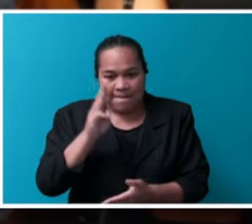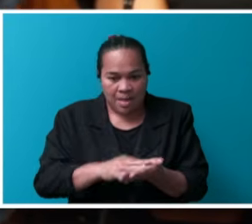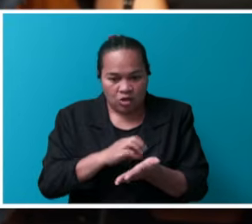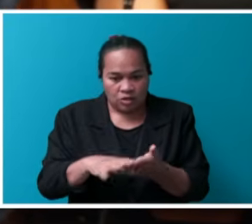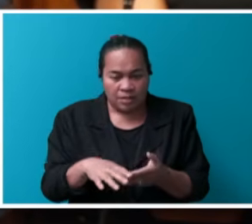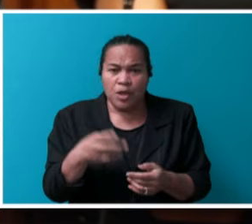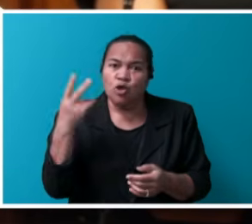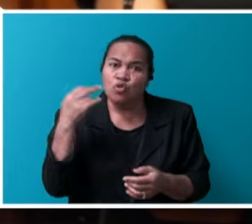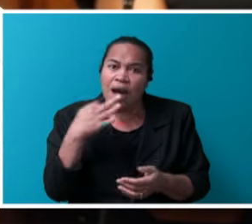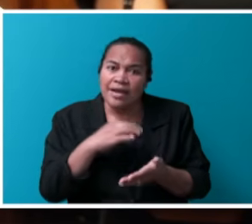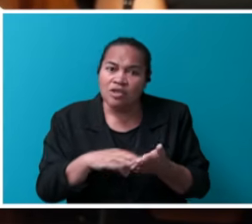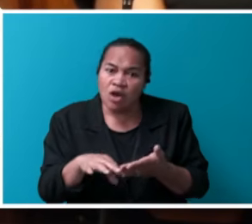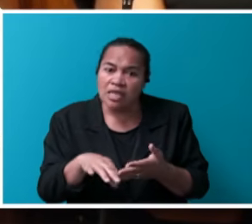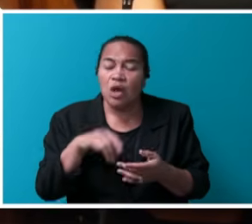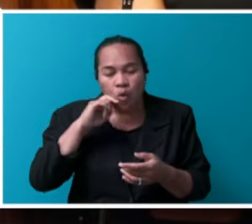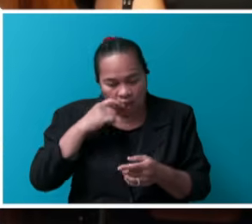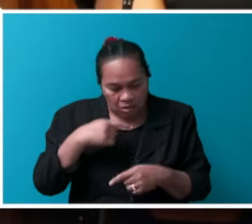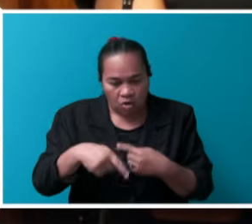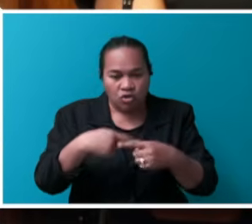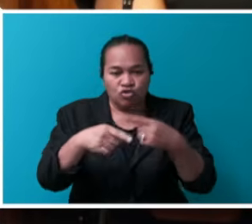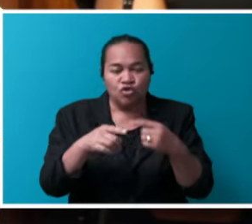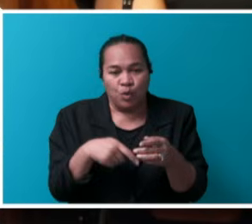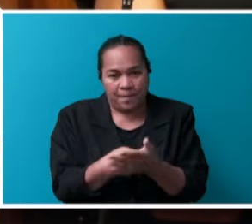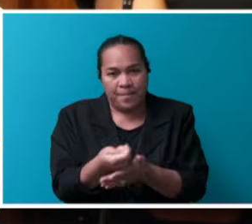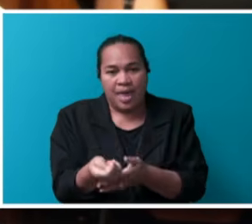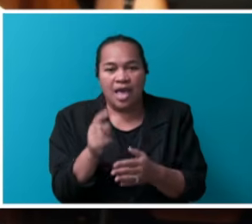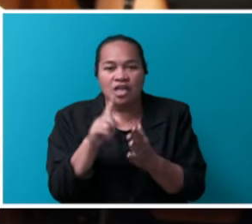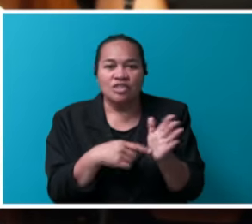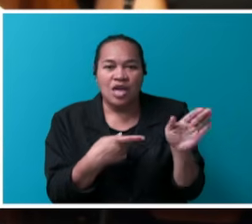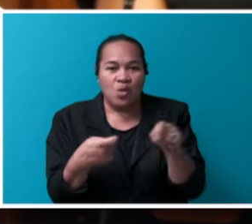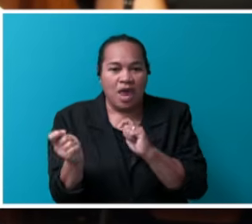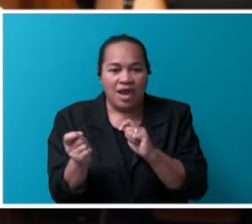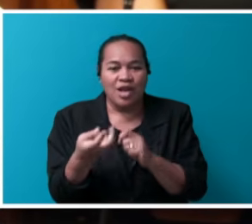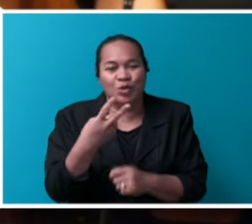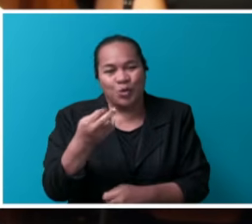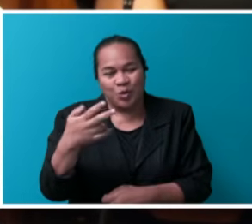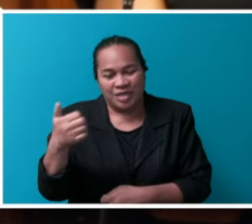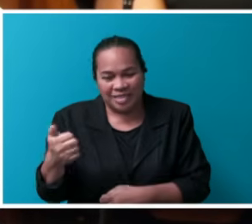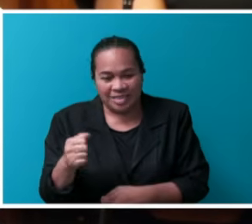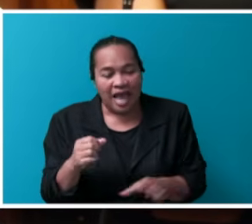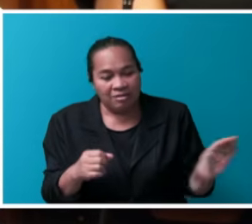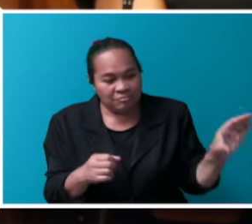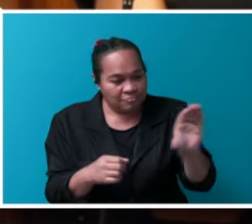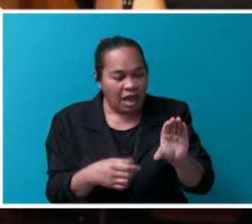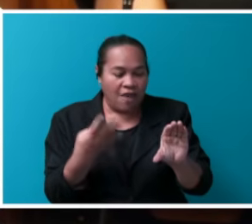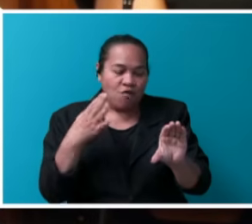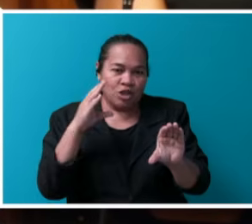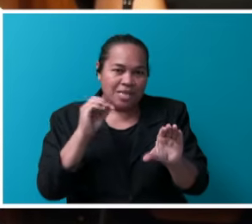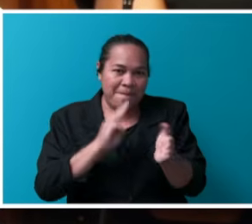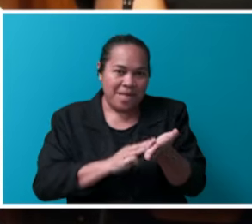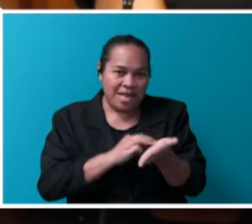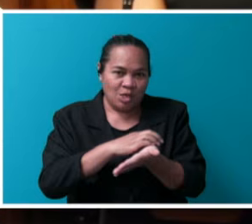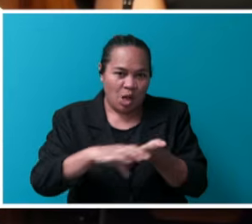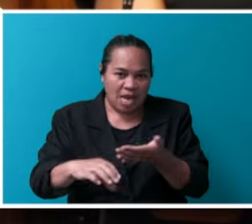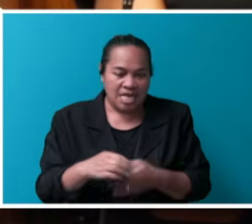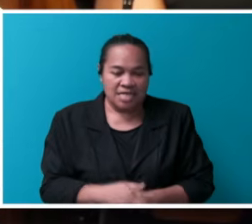will continue and will be paid in January 2026 before the start of the school year with an allocation of $40 million.